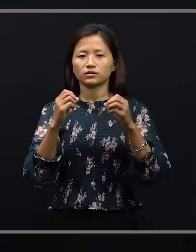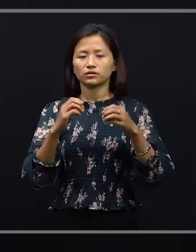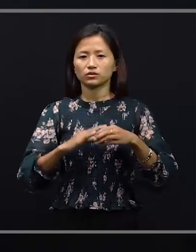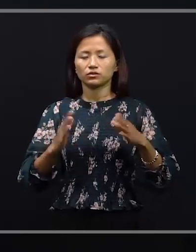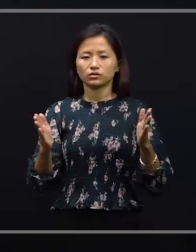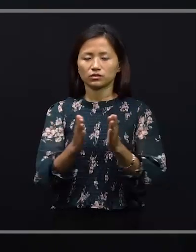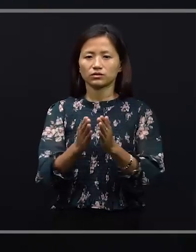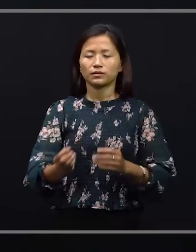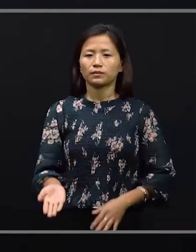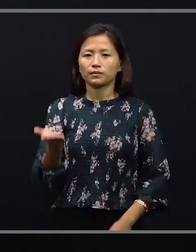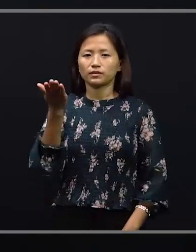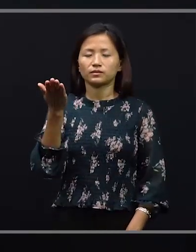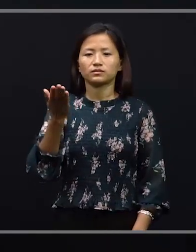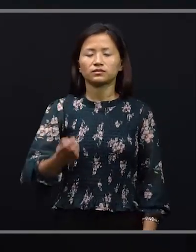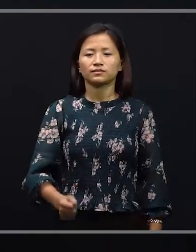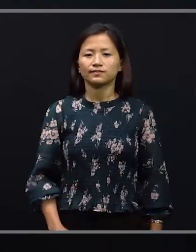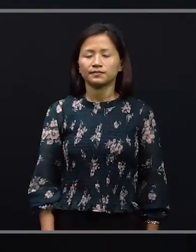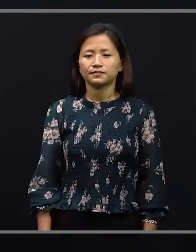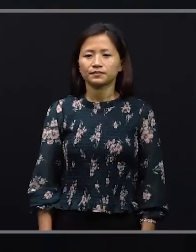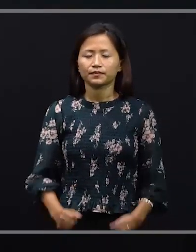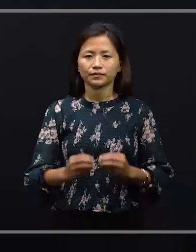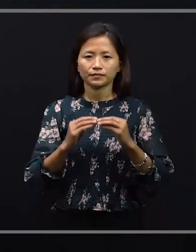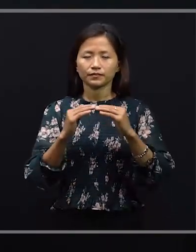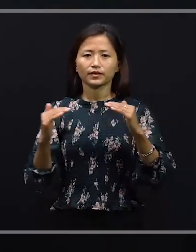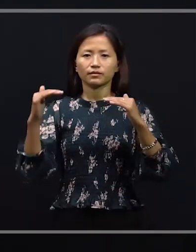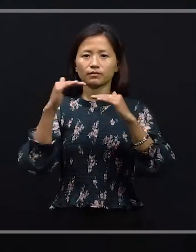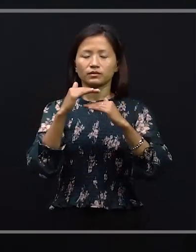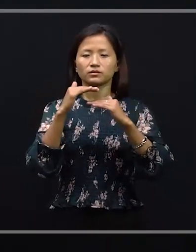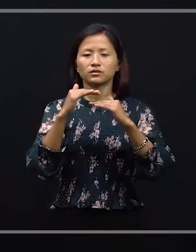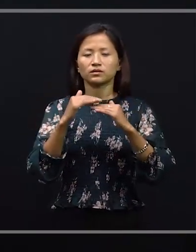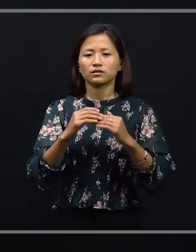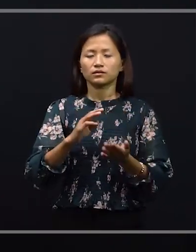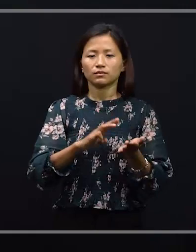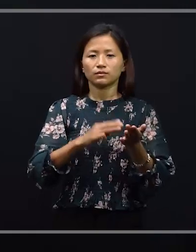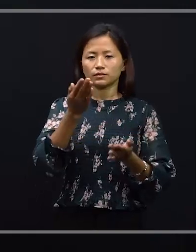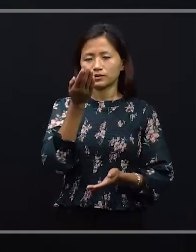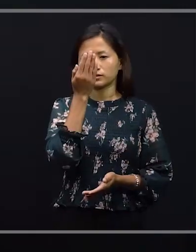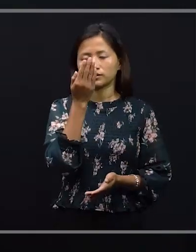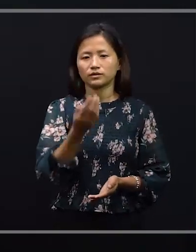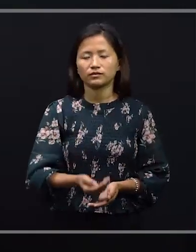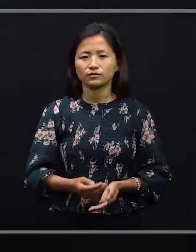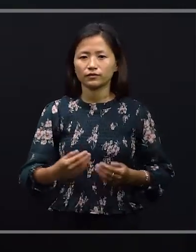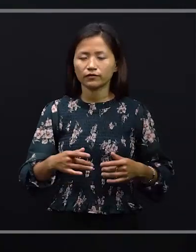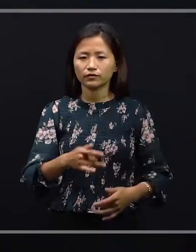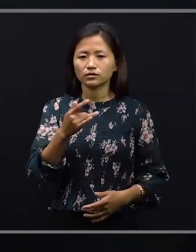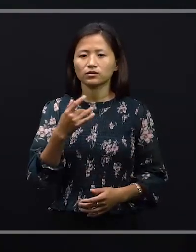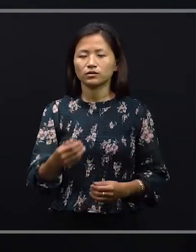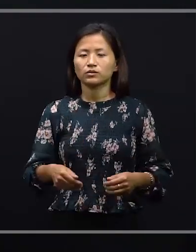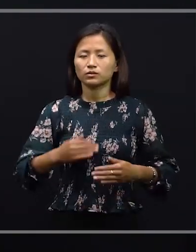to promote, okay, to promote among the Muslims feelings of loyalty towards the